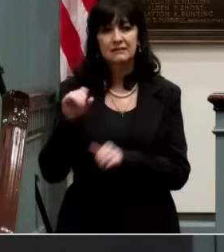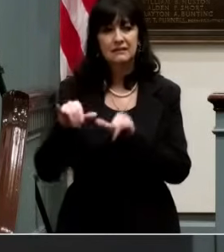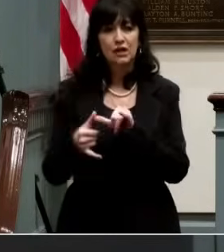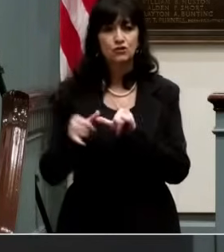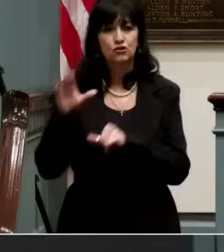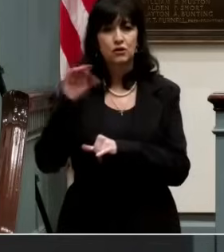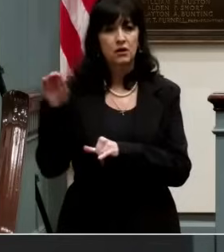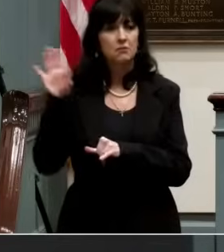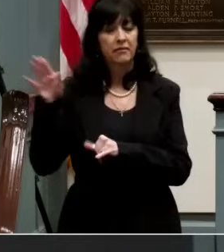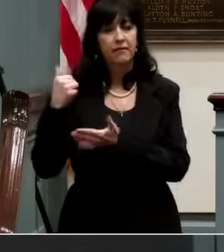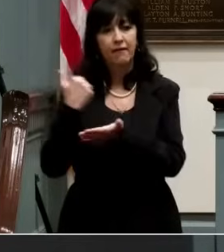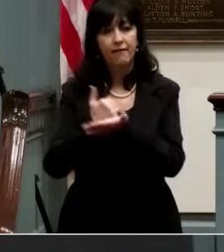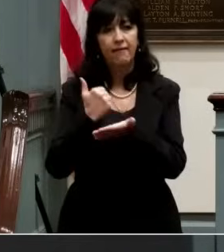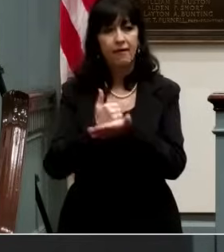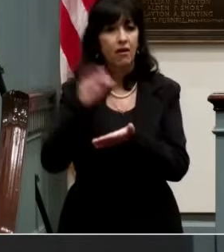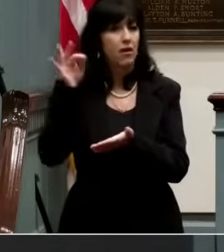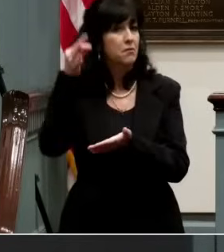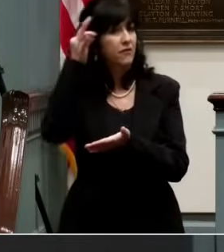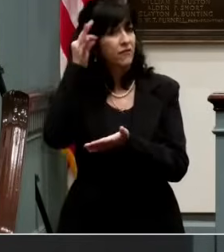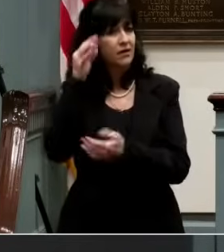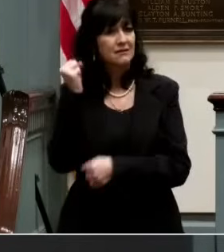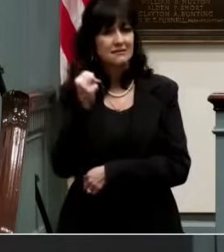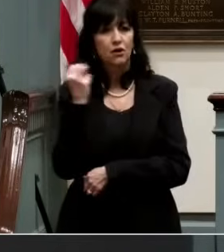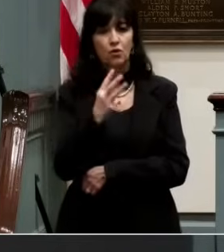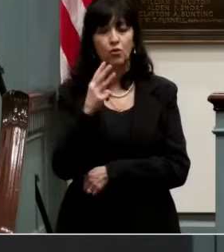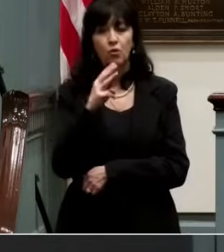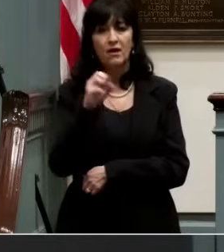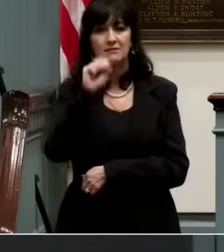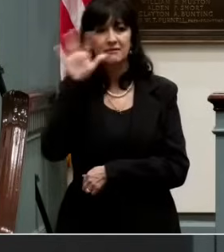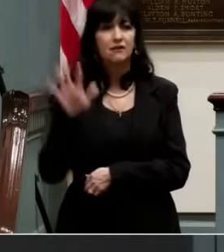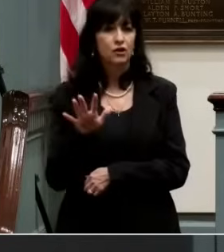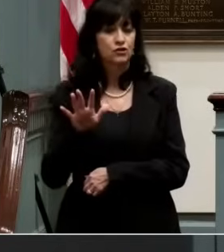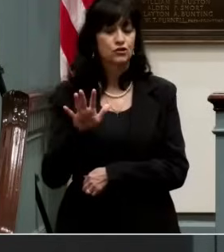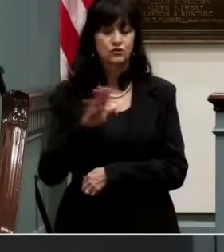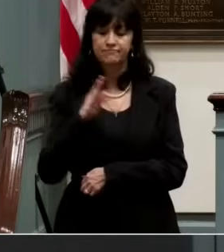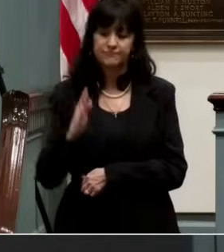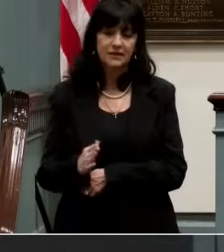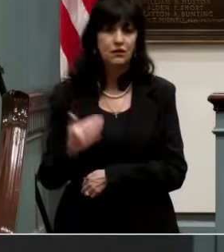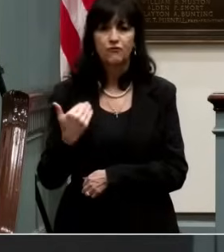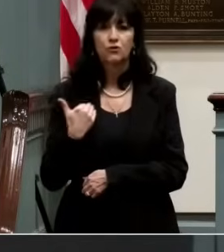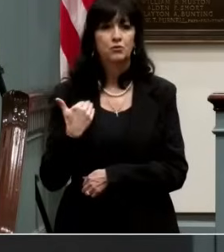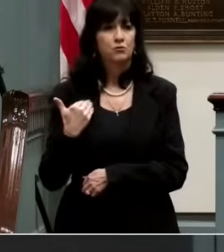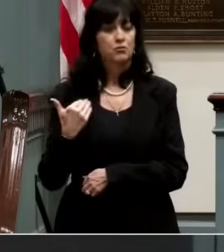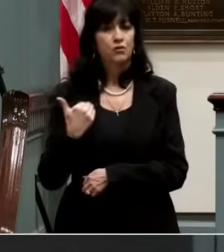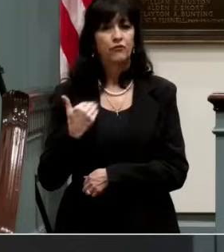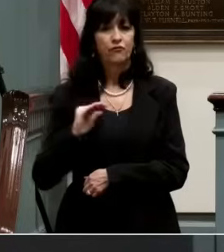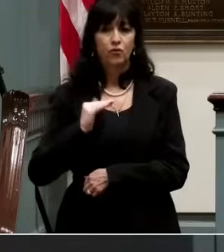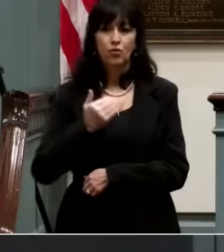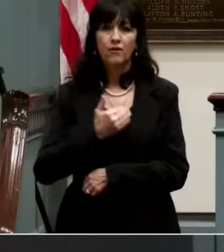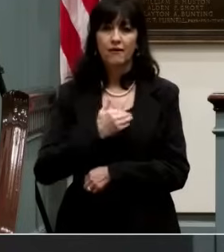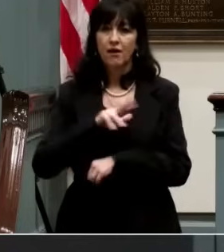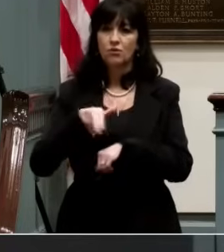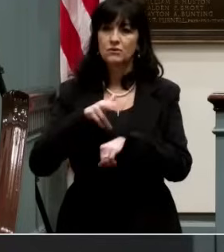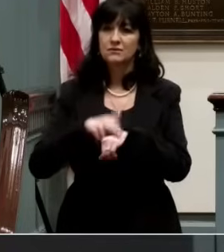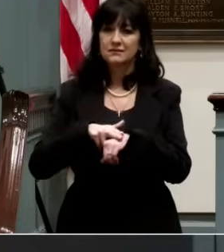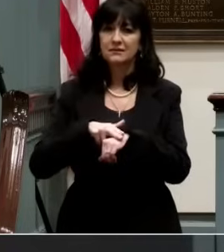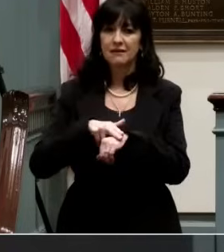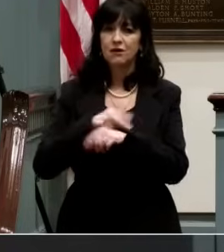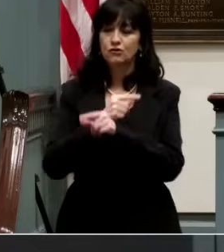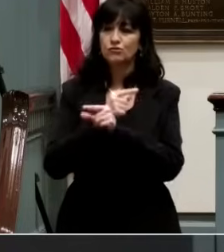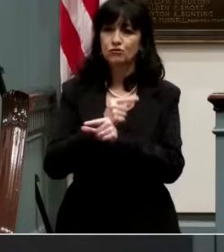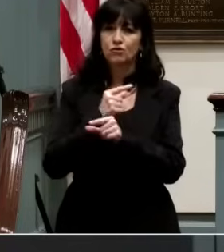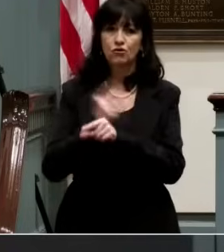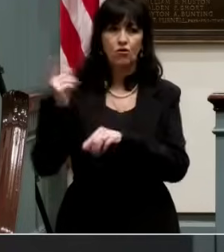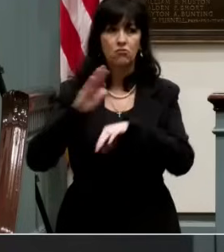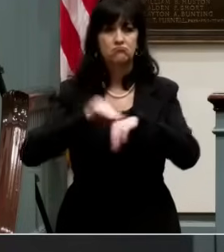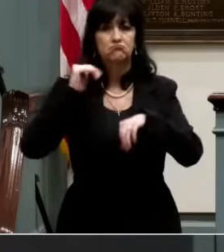with a federal military mission there in Southwest Asia. Never before has our National Guard been called on to do as